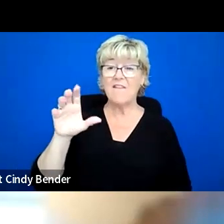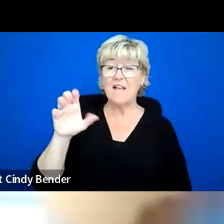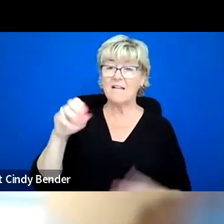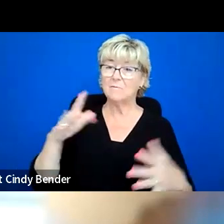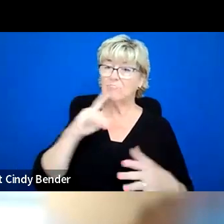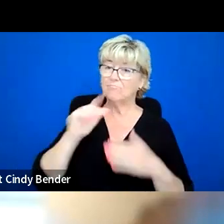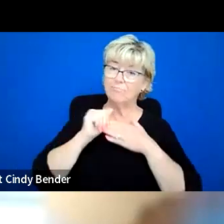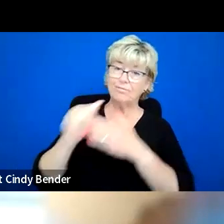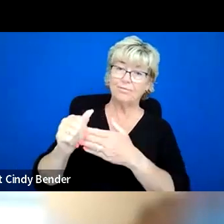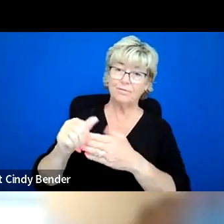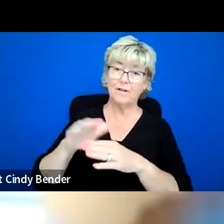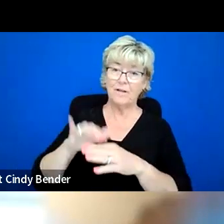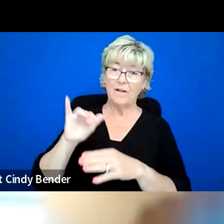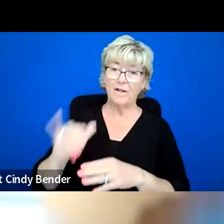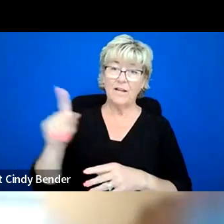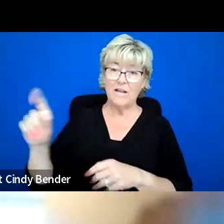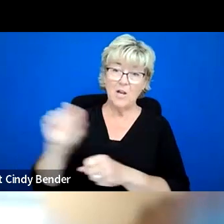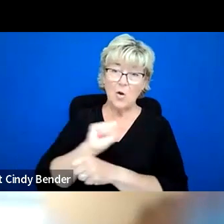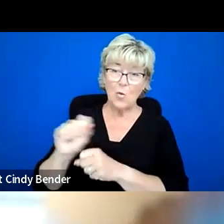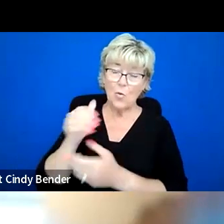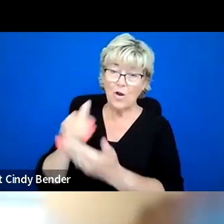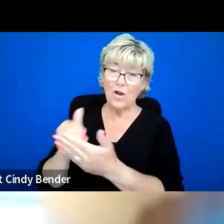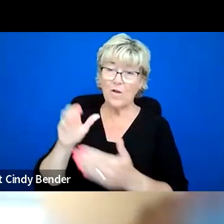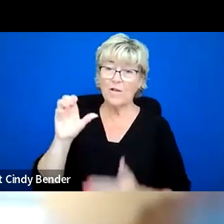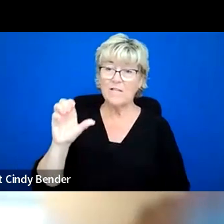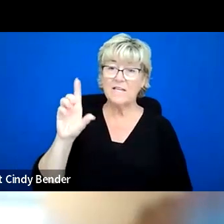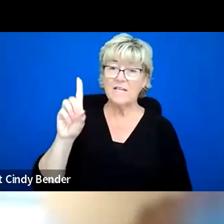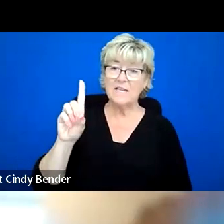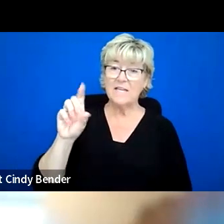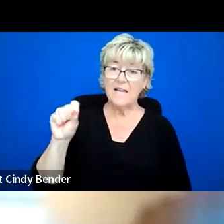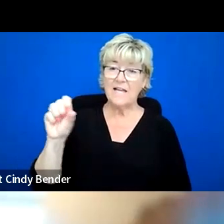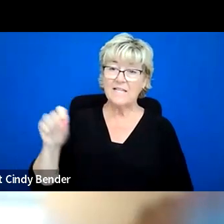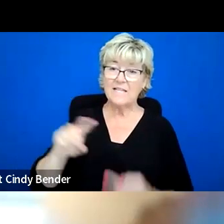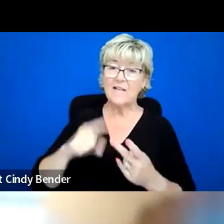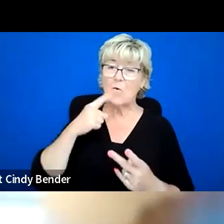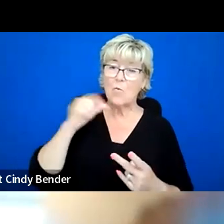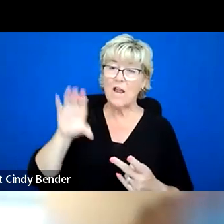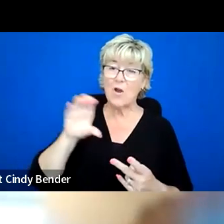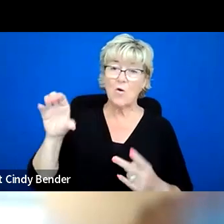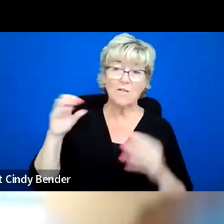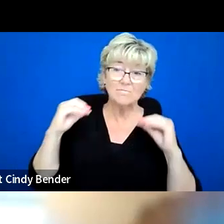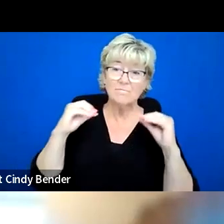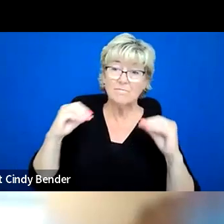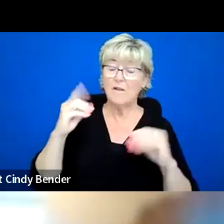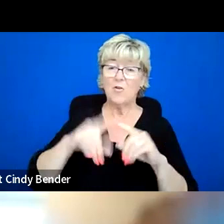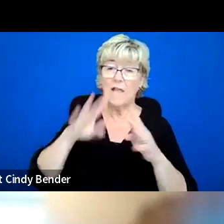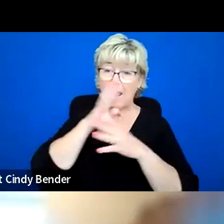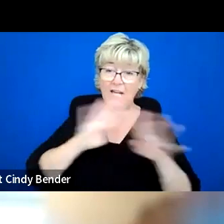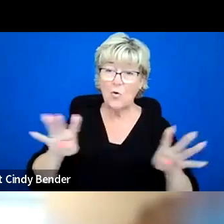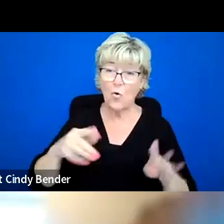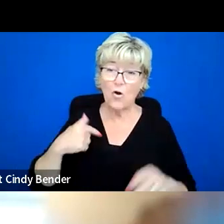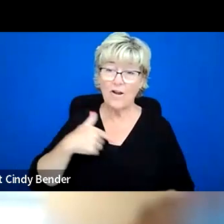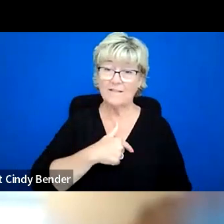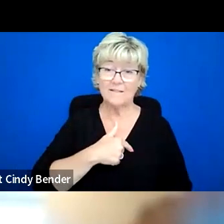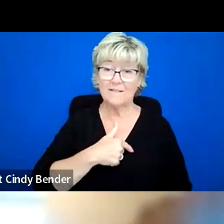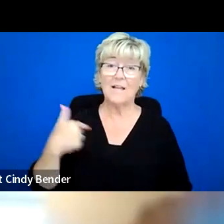this area. He's worked really closely with CDSS and with the Red Cross, and he's taught us all, you can't ignore us,